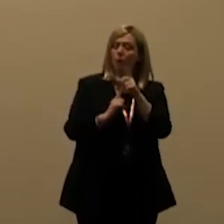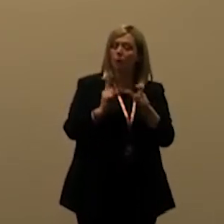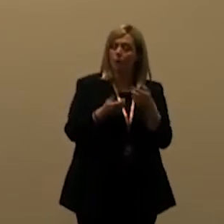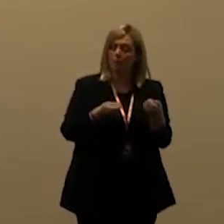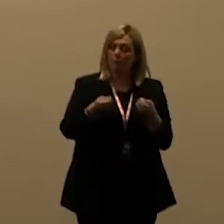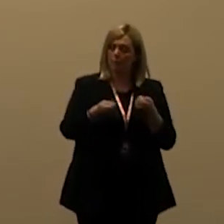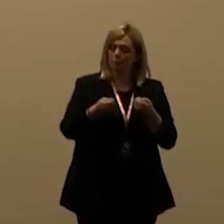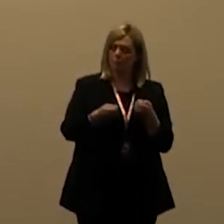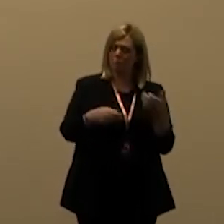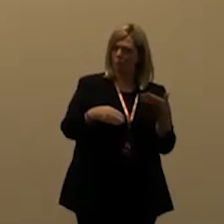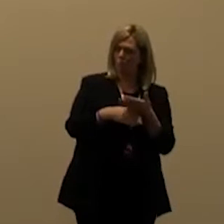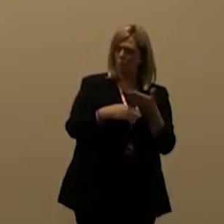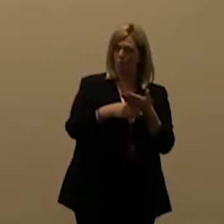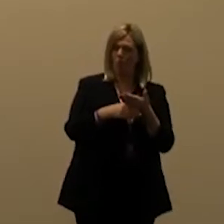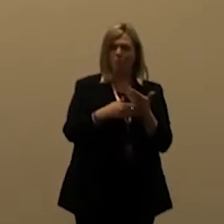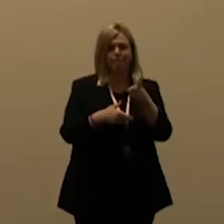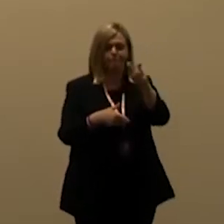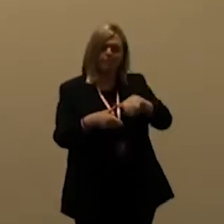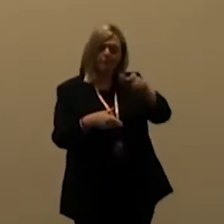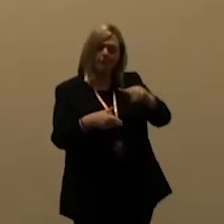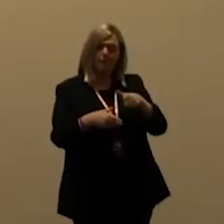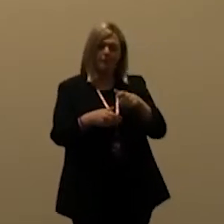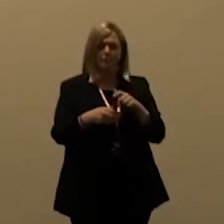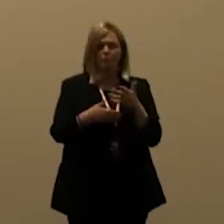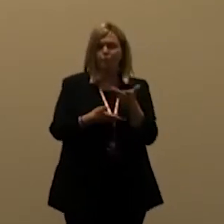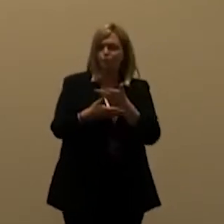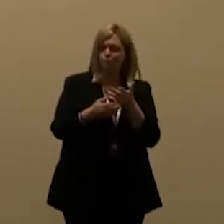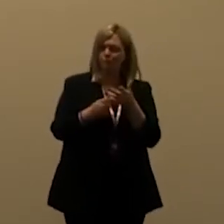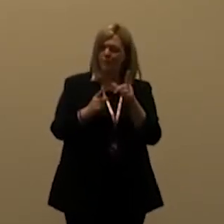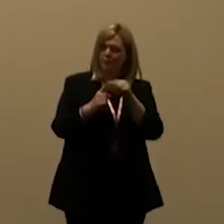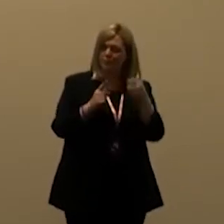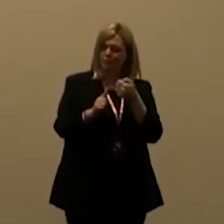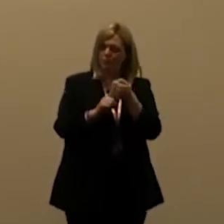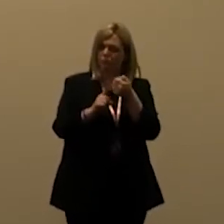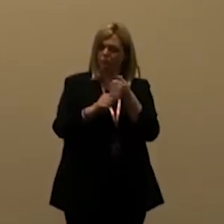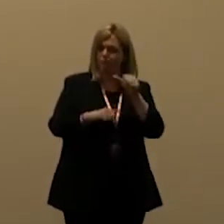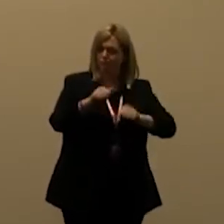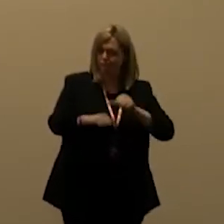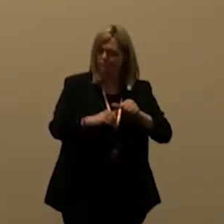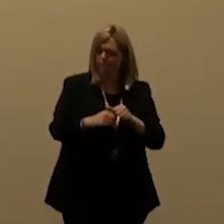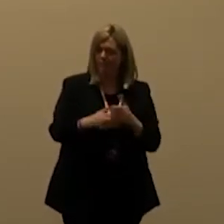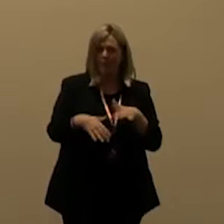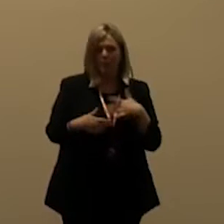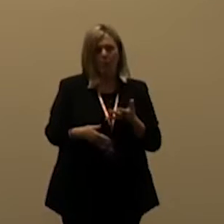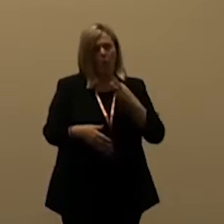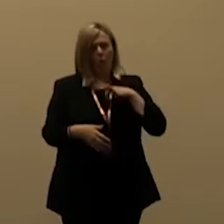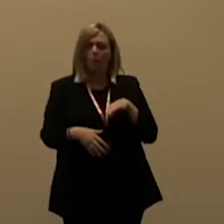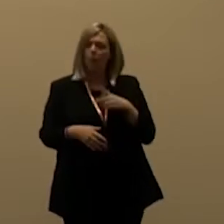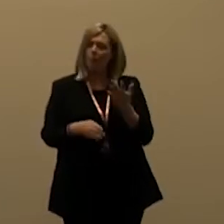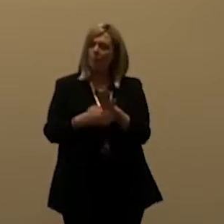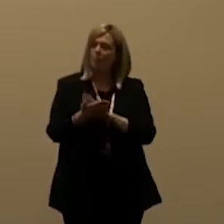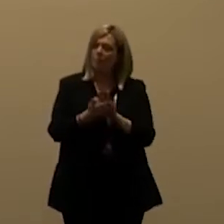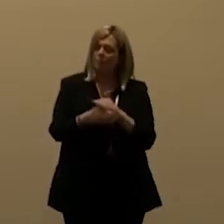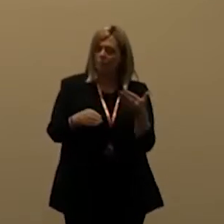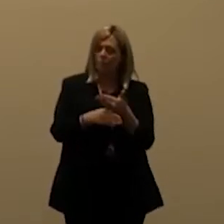Manager. So I work with our clients on that Digital Champions journey, that program, and I am so fortunate because it means I get to work. I